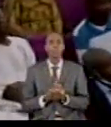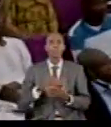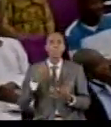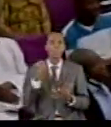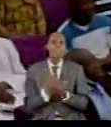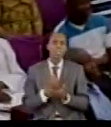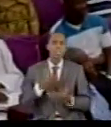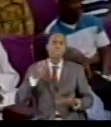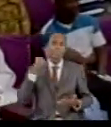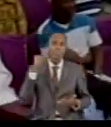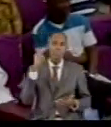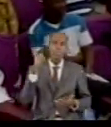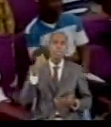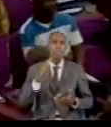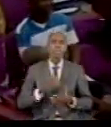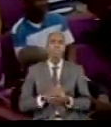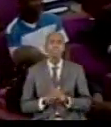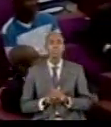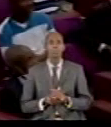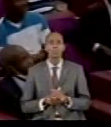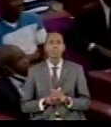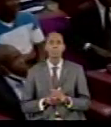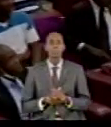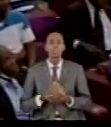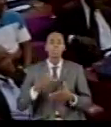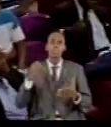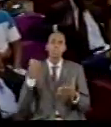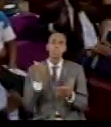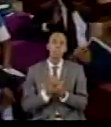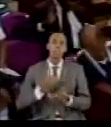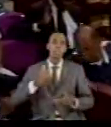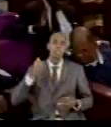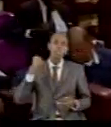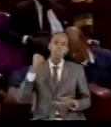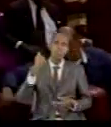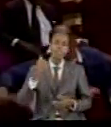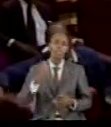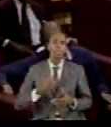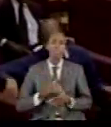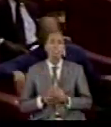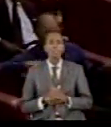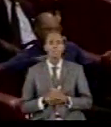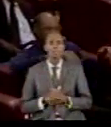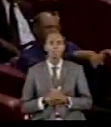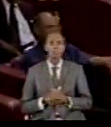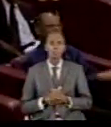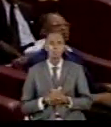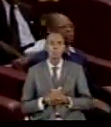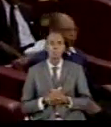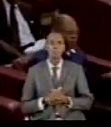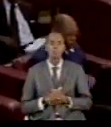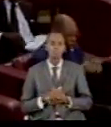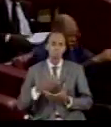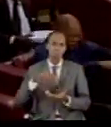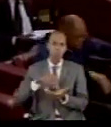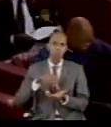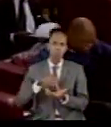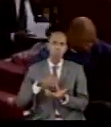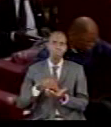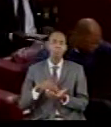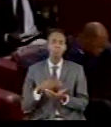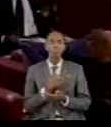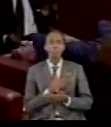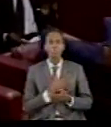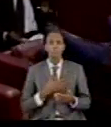Amen. Amen. And amen. Amen. Let's rise up